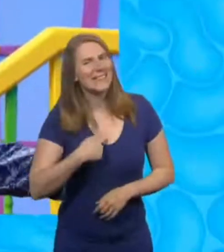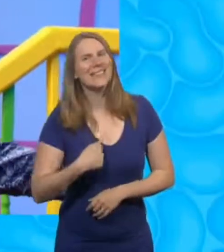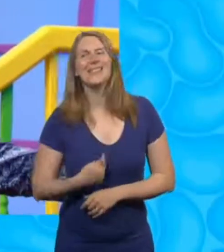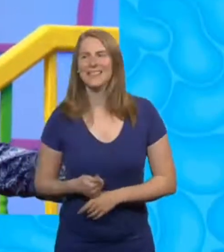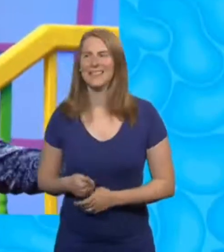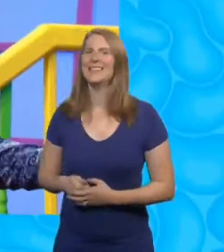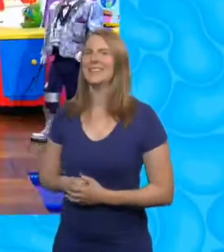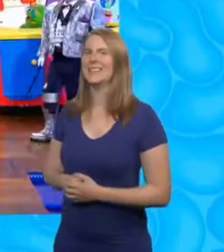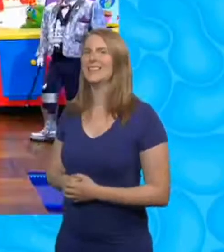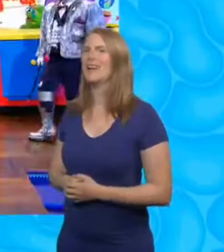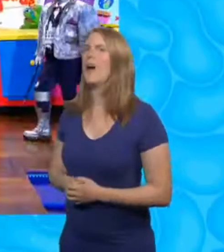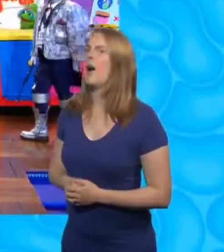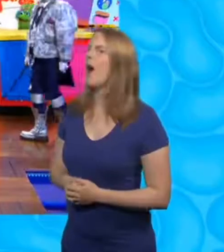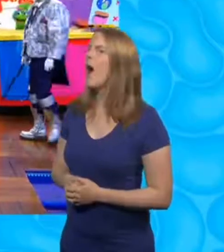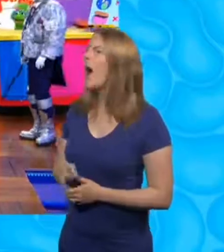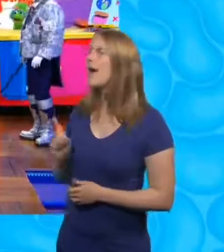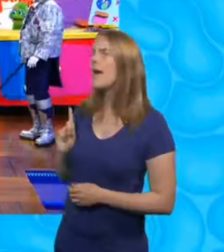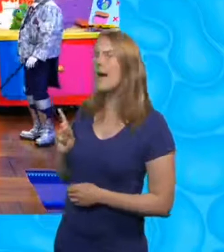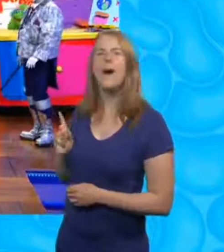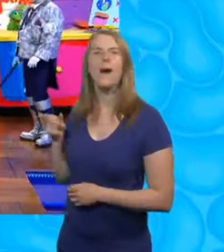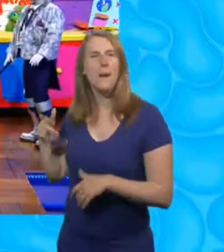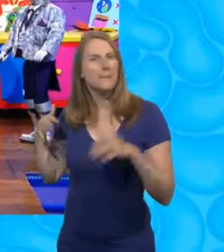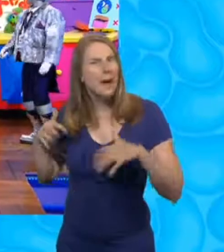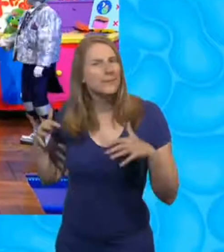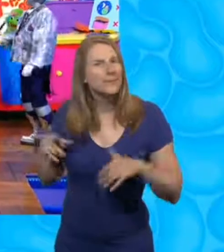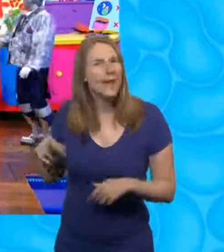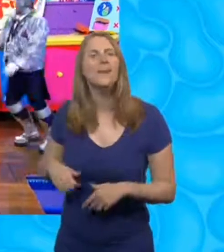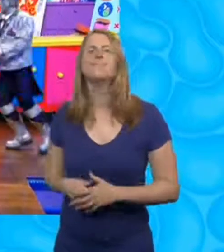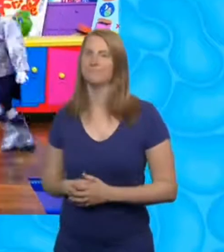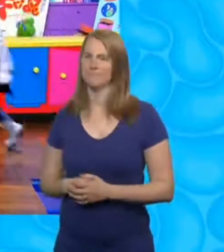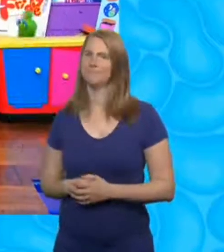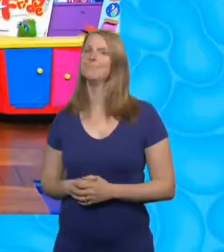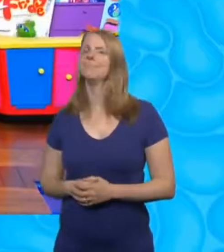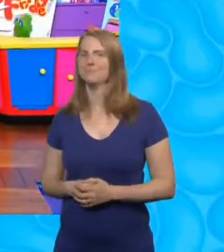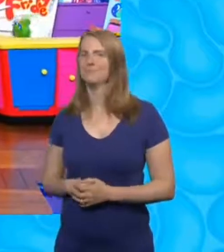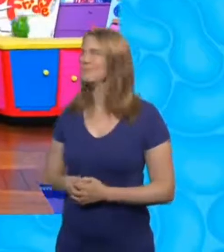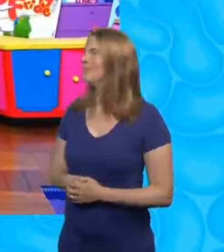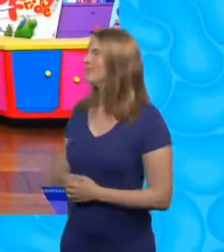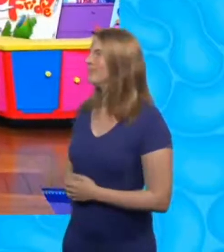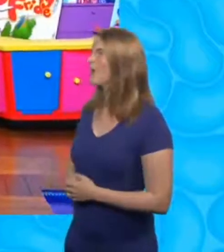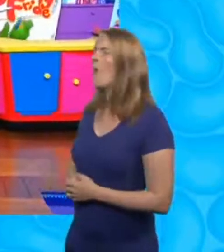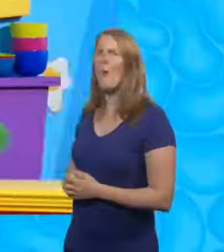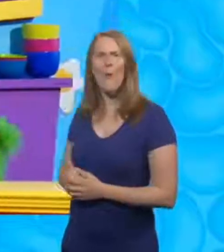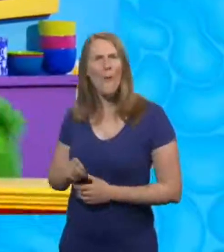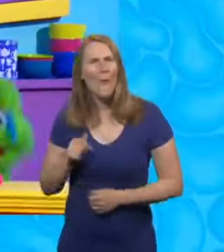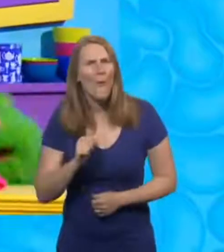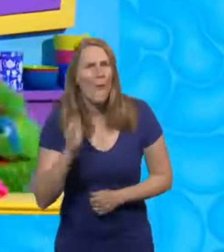the Man. And this must be Little Monster! Yes, yes! Hey!